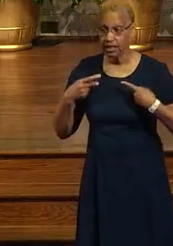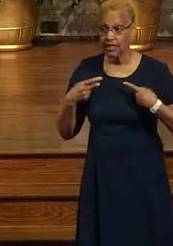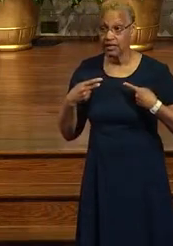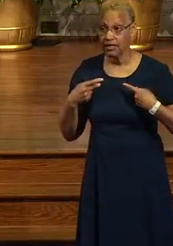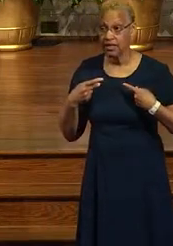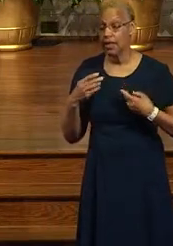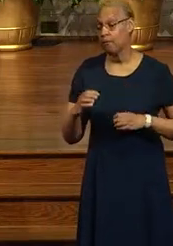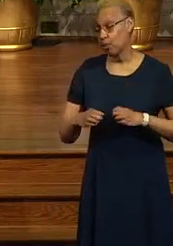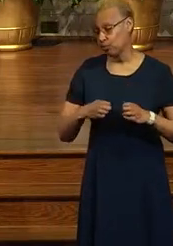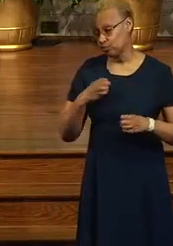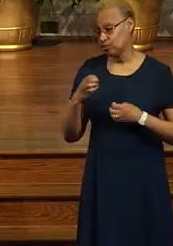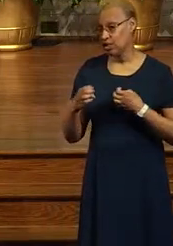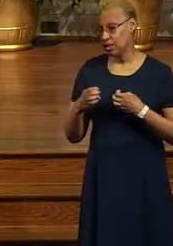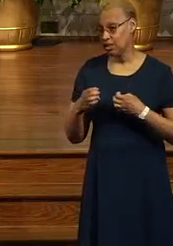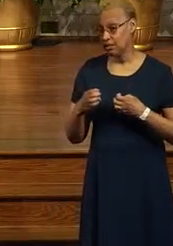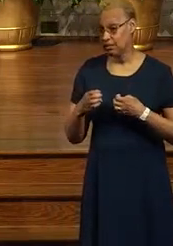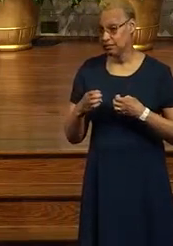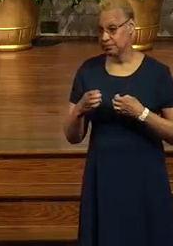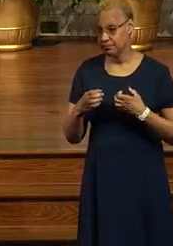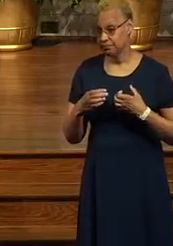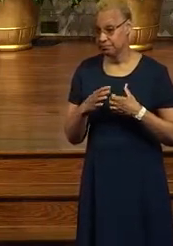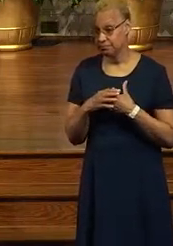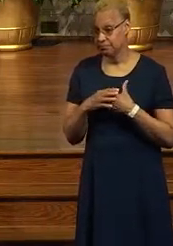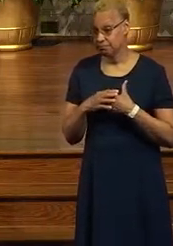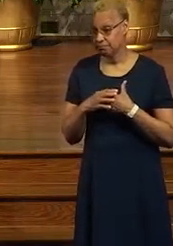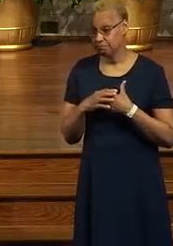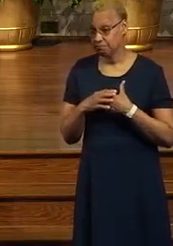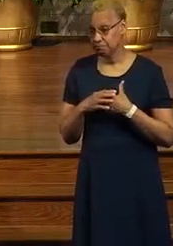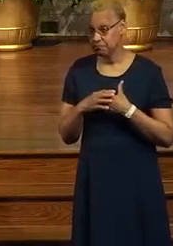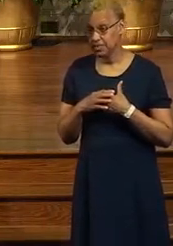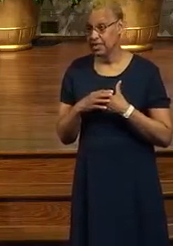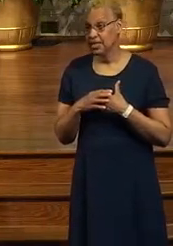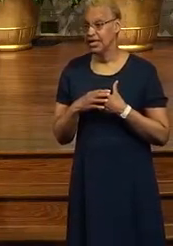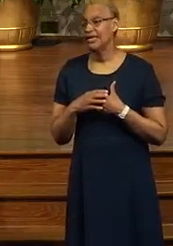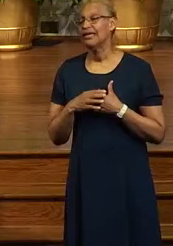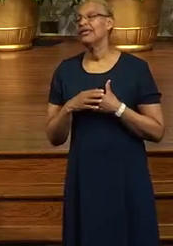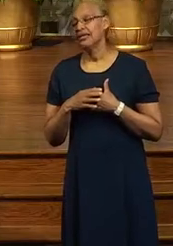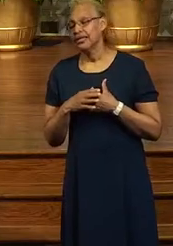and emotionally, which affects us spiritually.